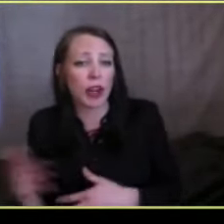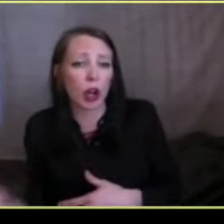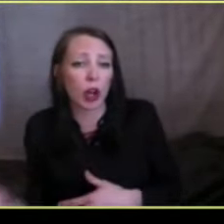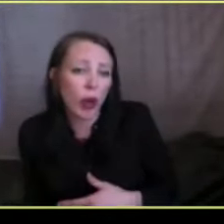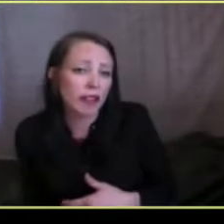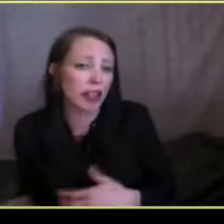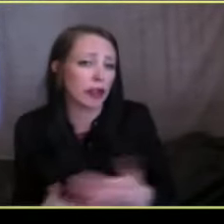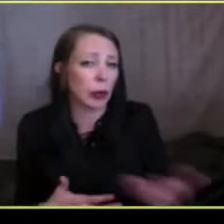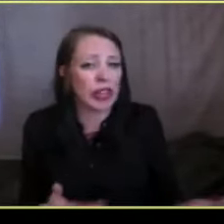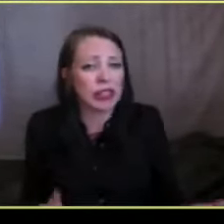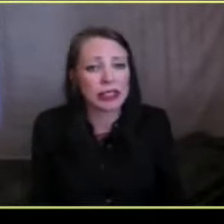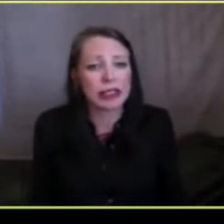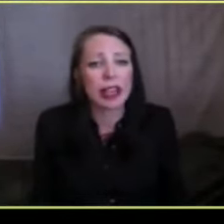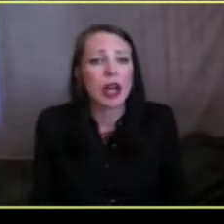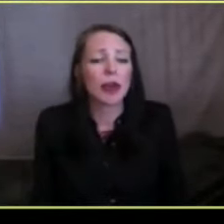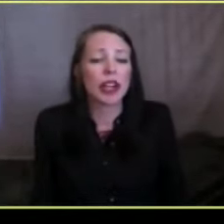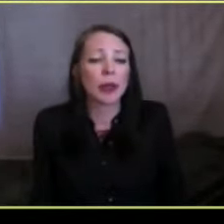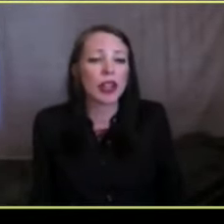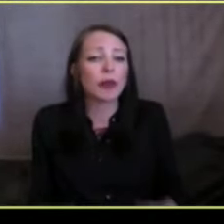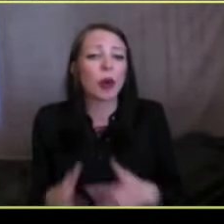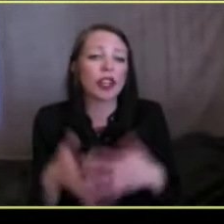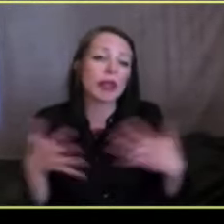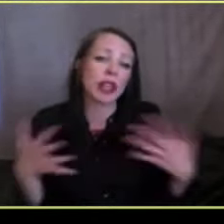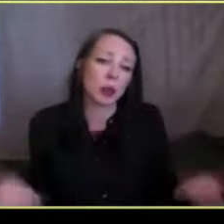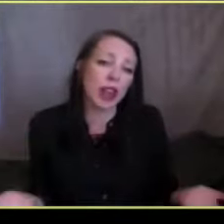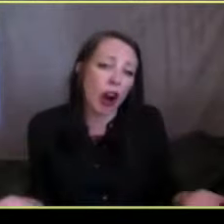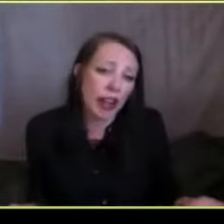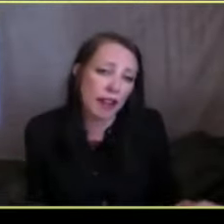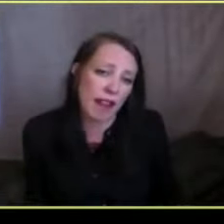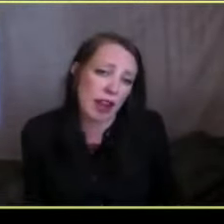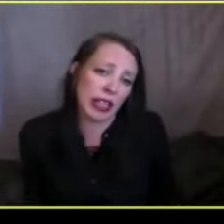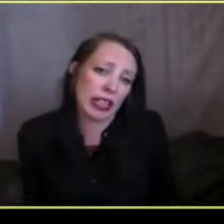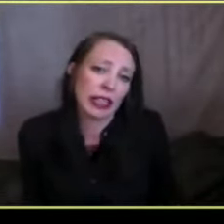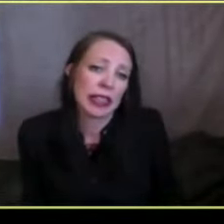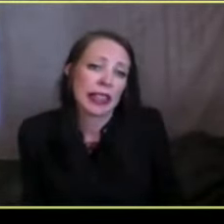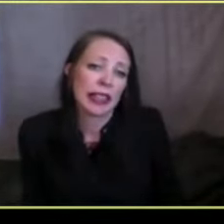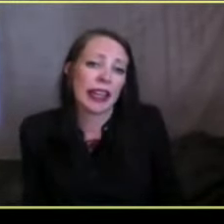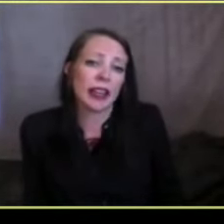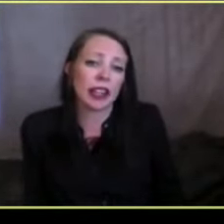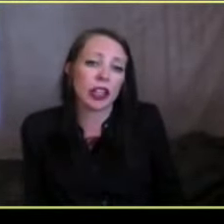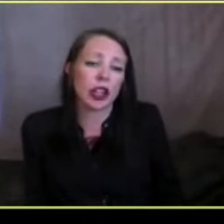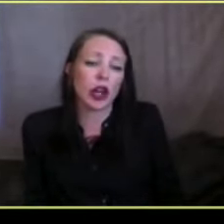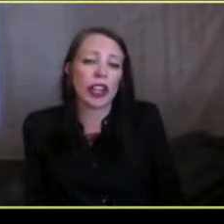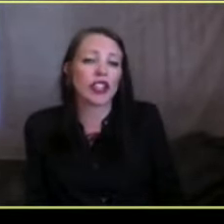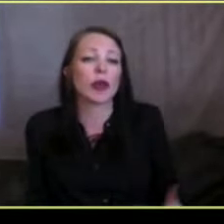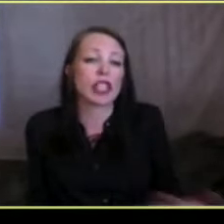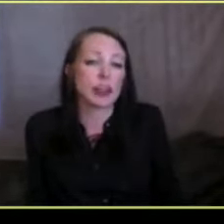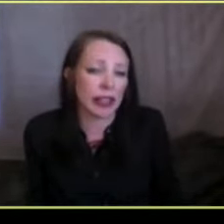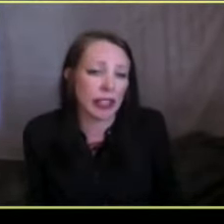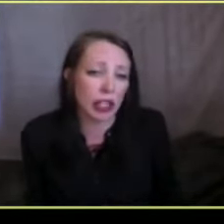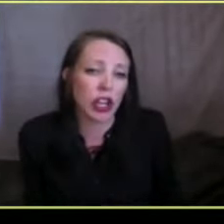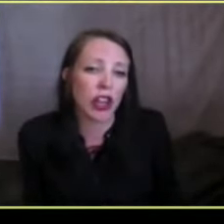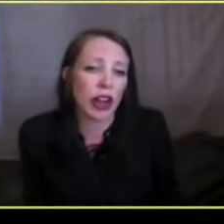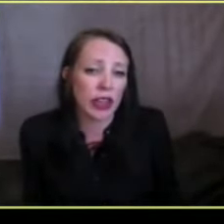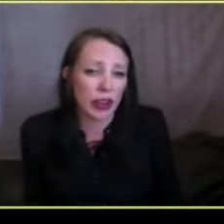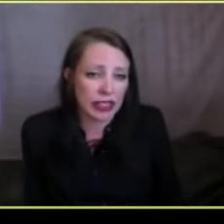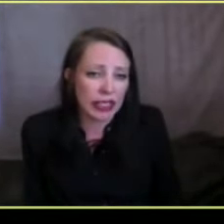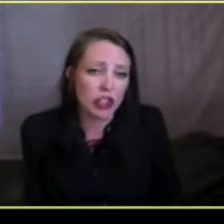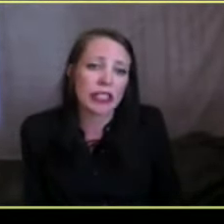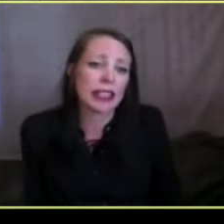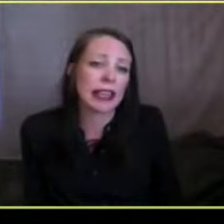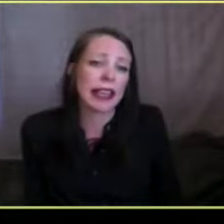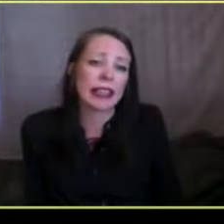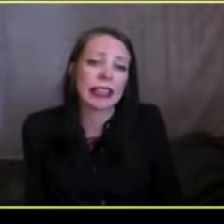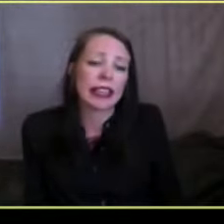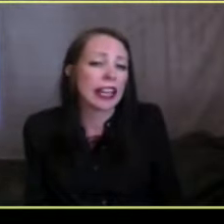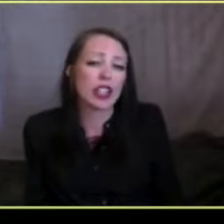sometimes want to quit for different reasons, but it's really important because we are a family, and, you know, and just to respect each other and their